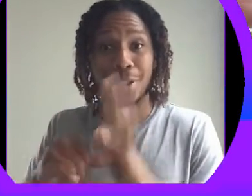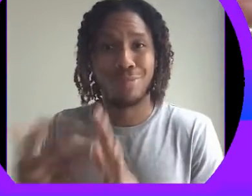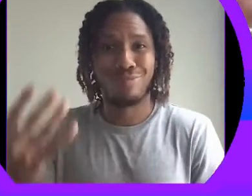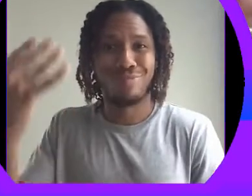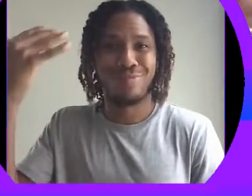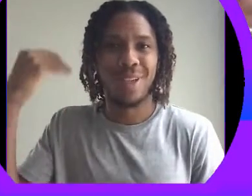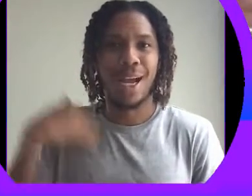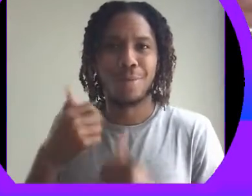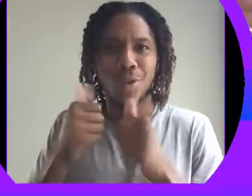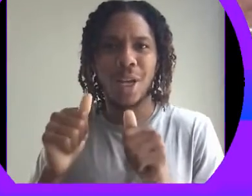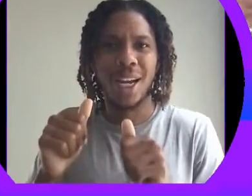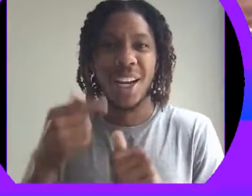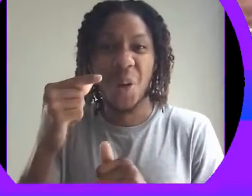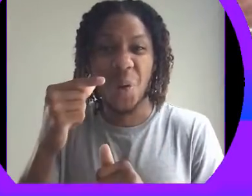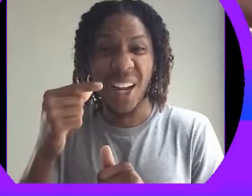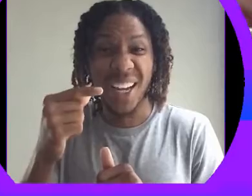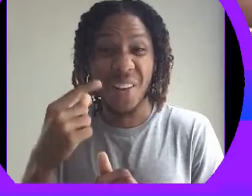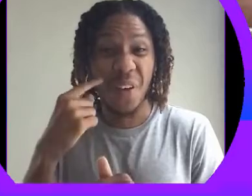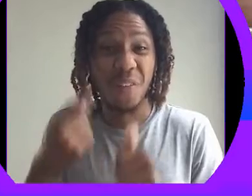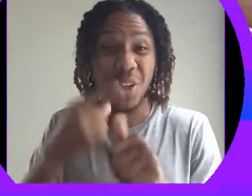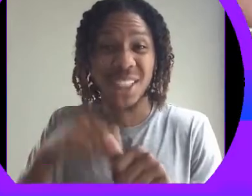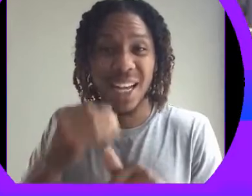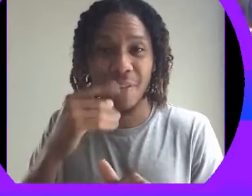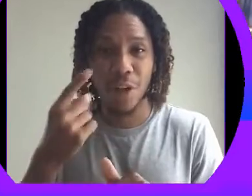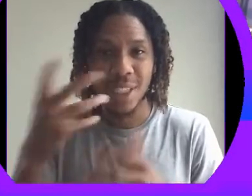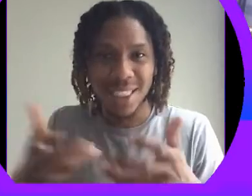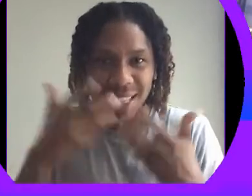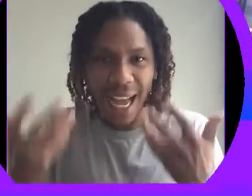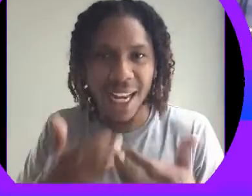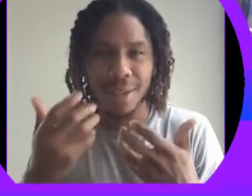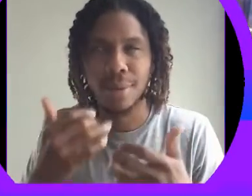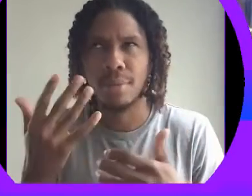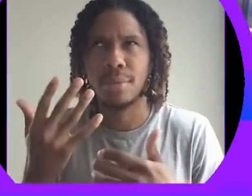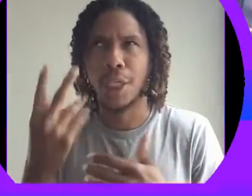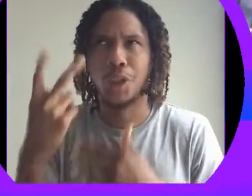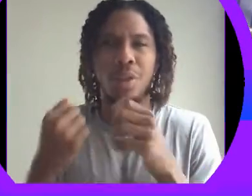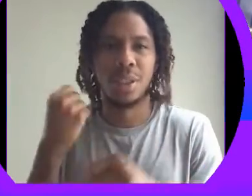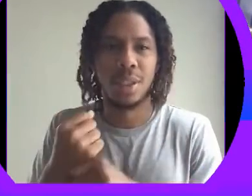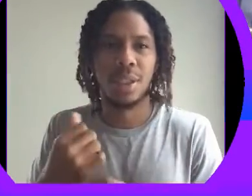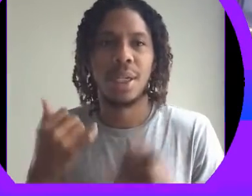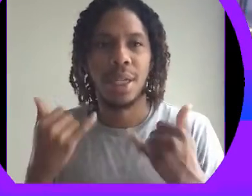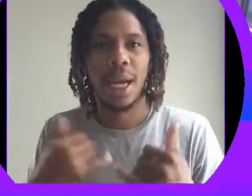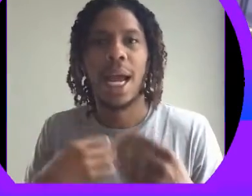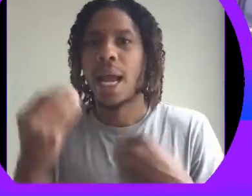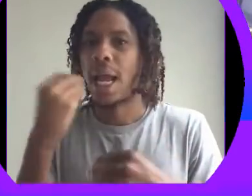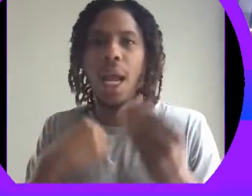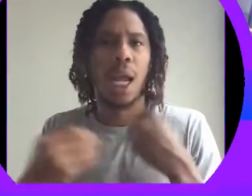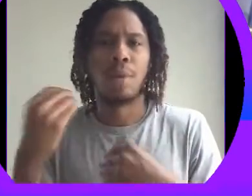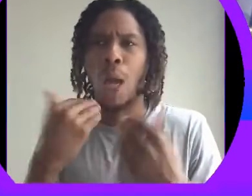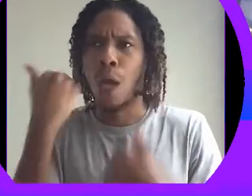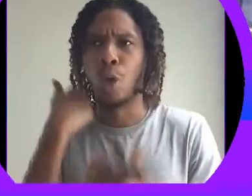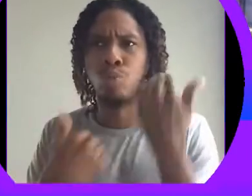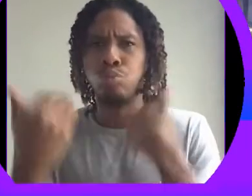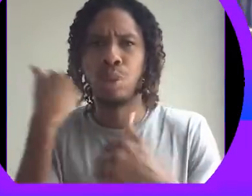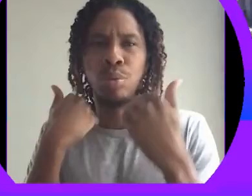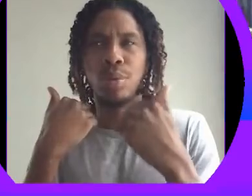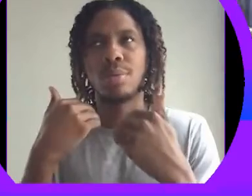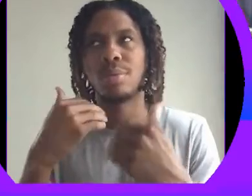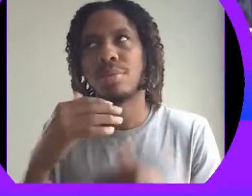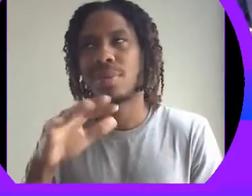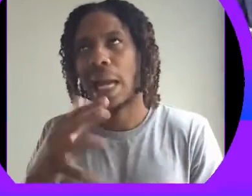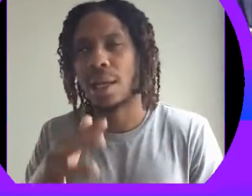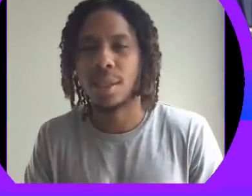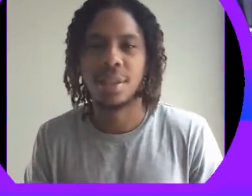early videos of me trying green things for the first time. My first salad, that was like 2 years ago. And now I eat salads all the